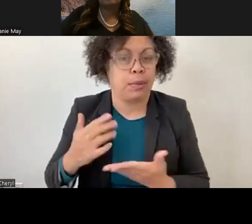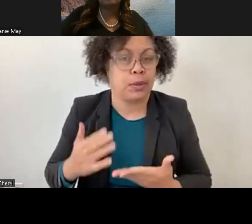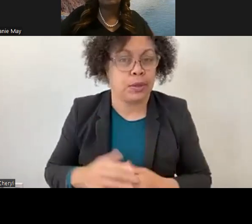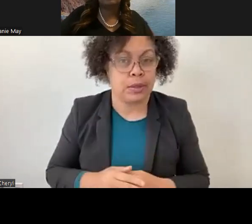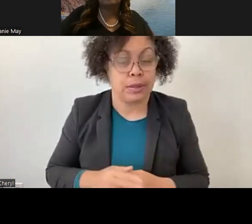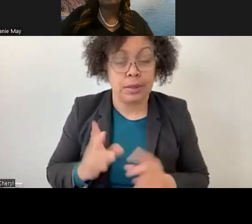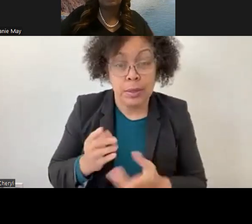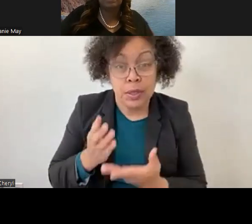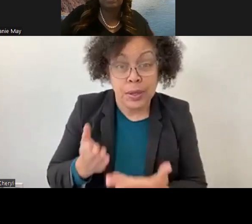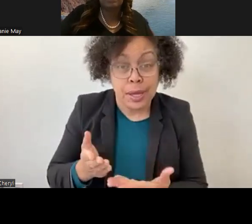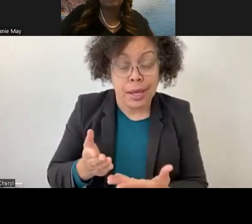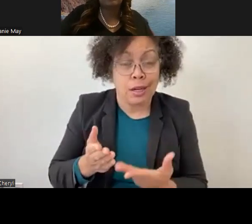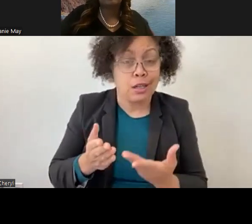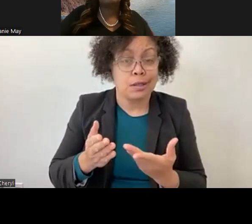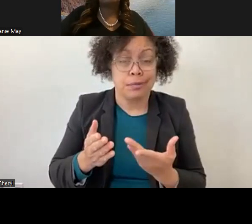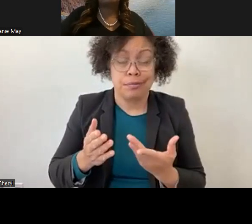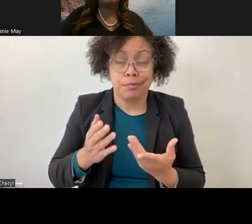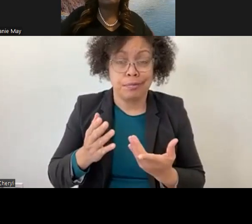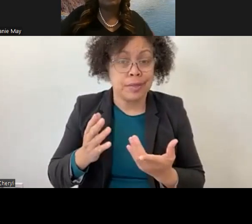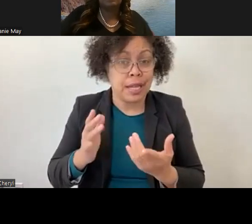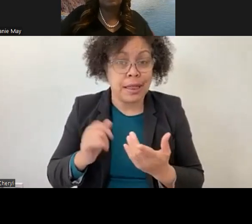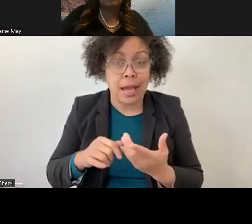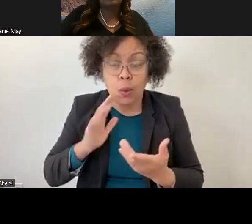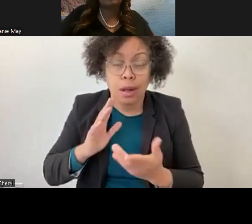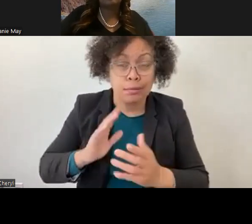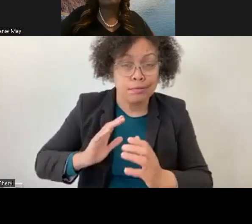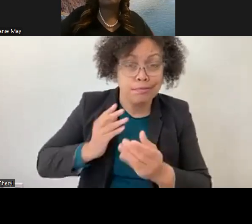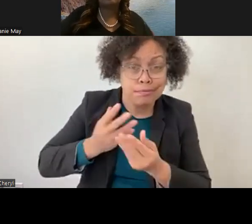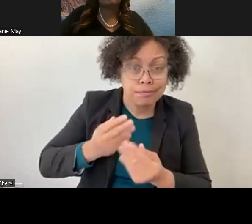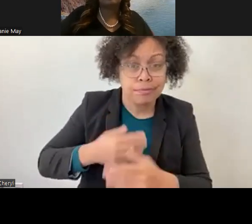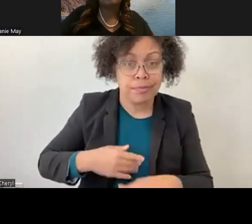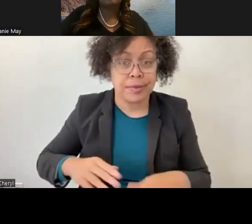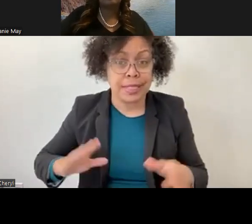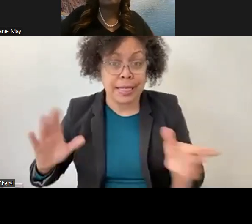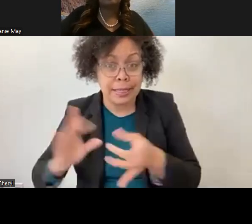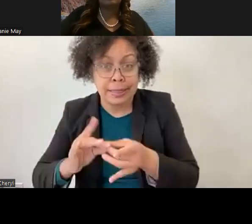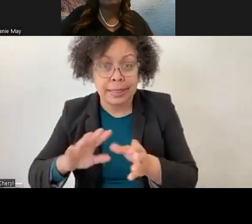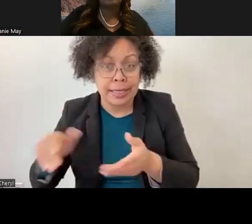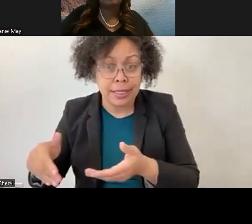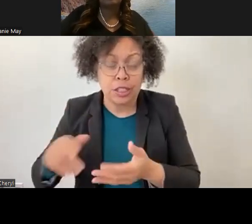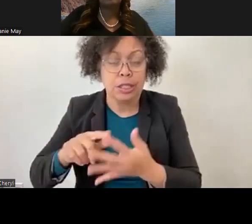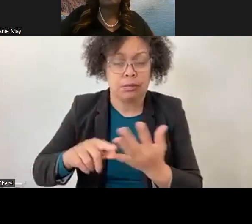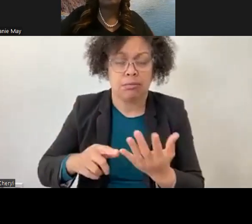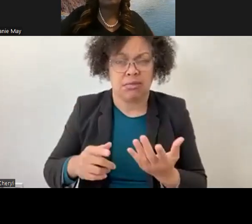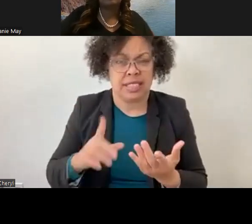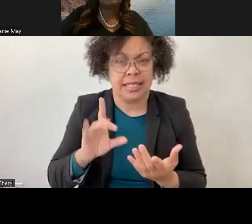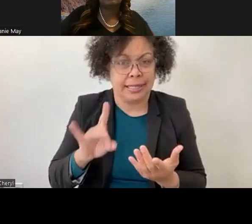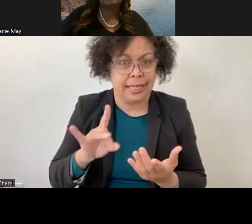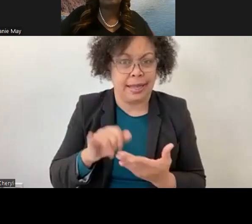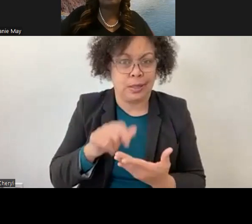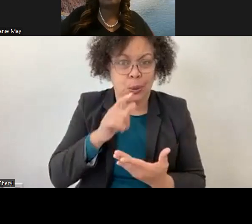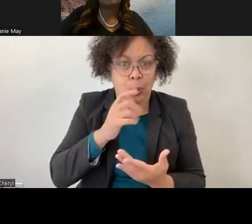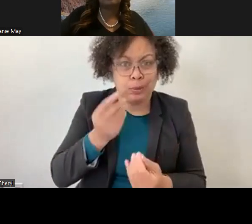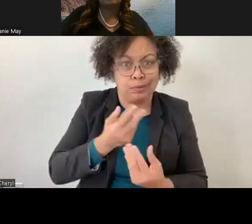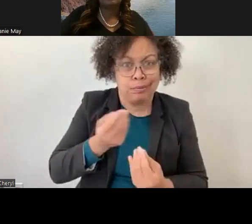the ground, convening, communicating, connecting. And so these are the individuals that